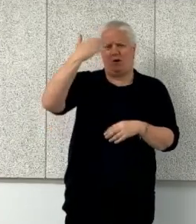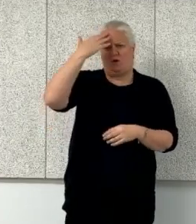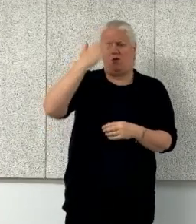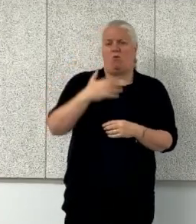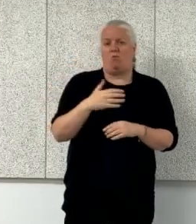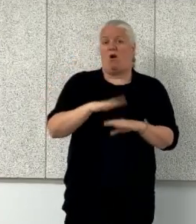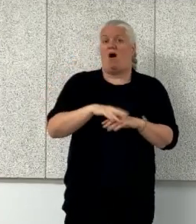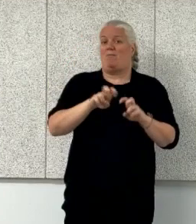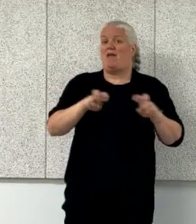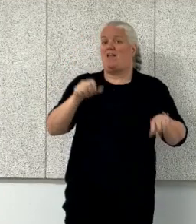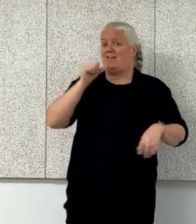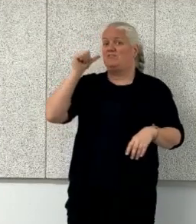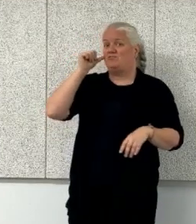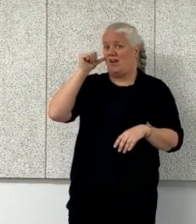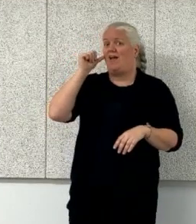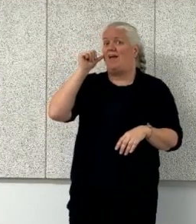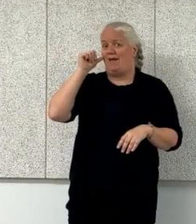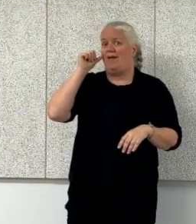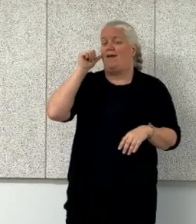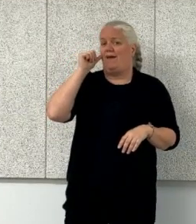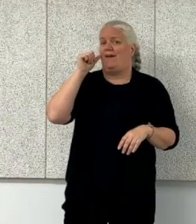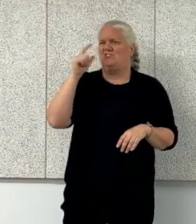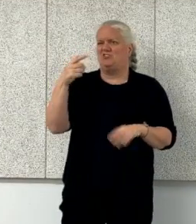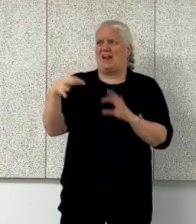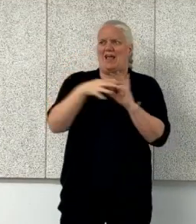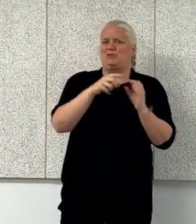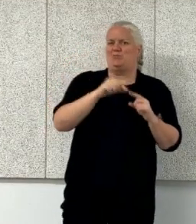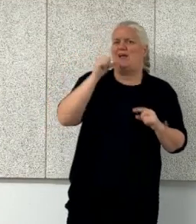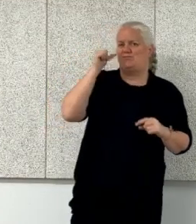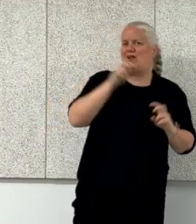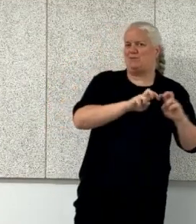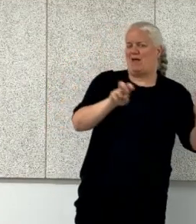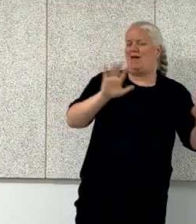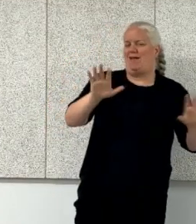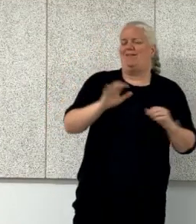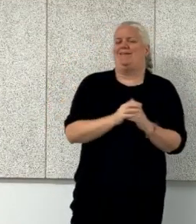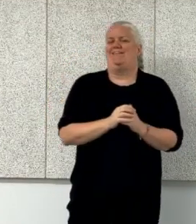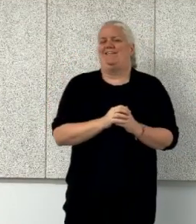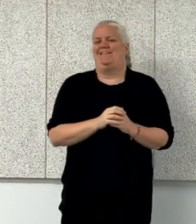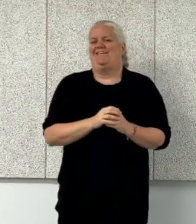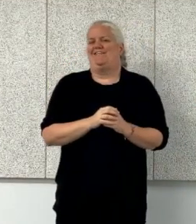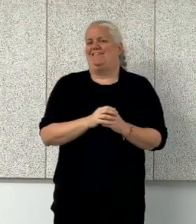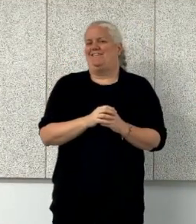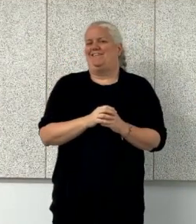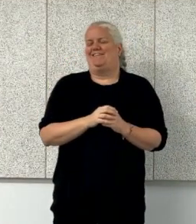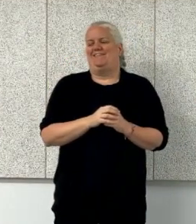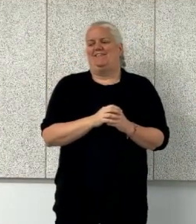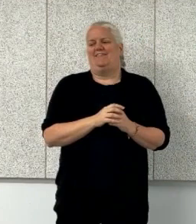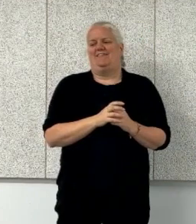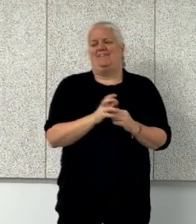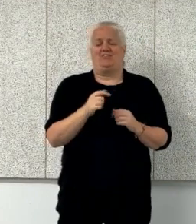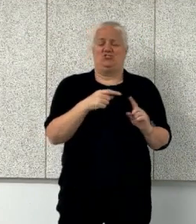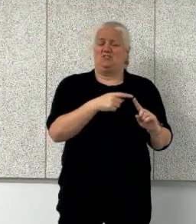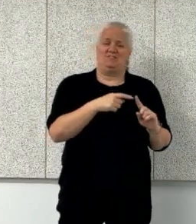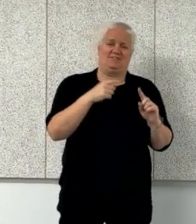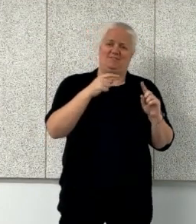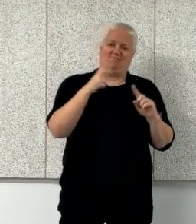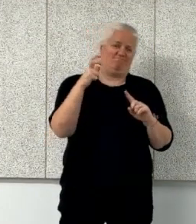for us yesterday, just connecting the dots. And also is now at the Mellon Foundation and is super amazing.